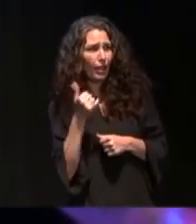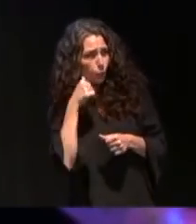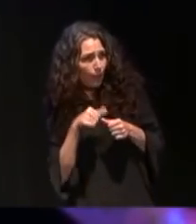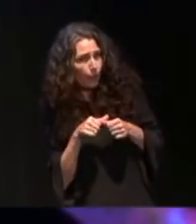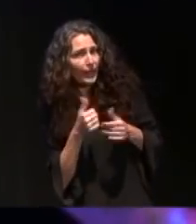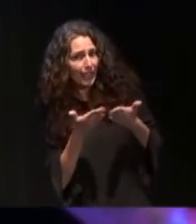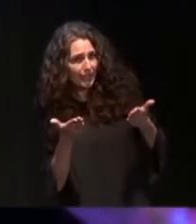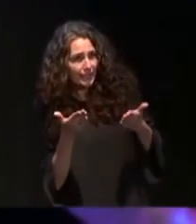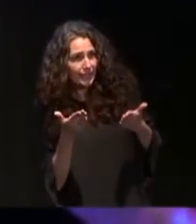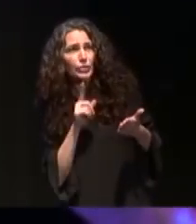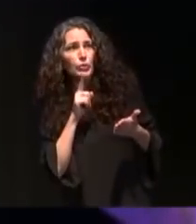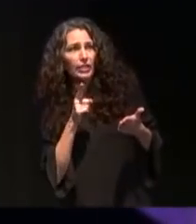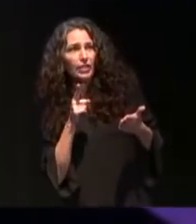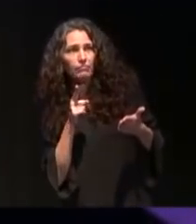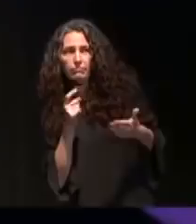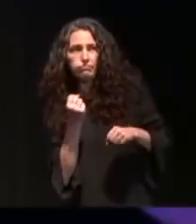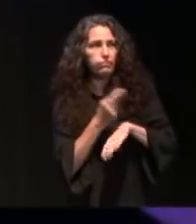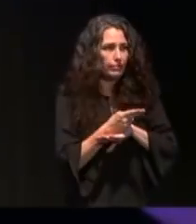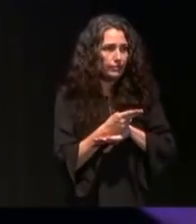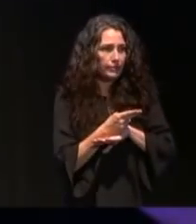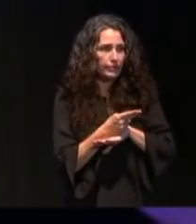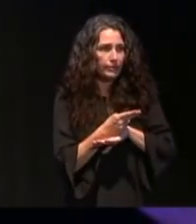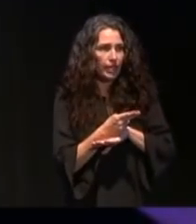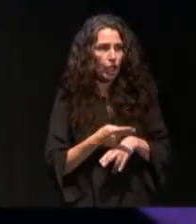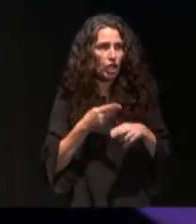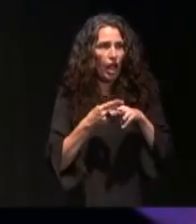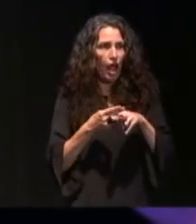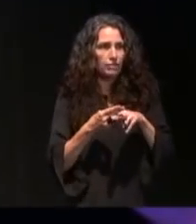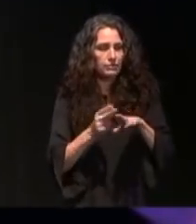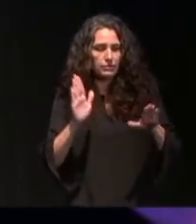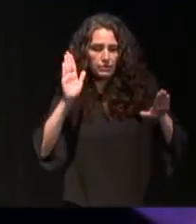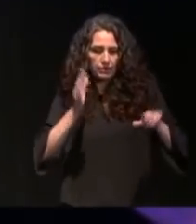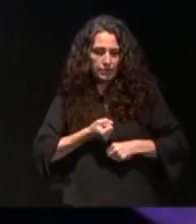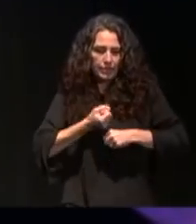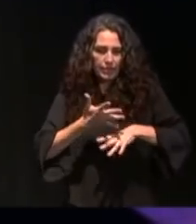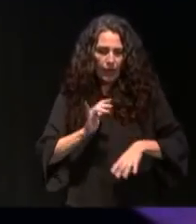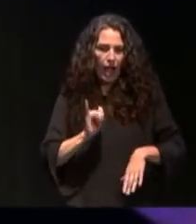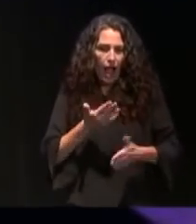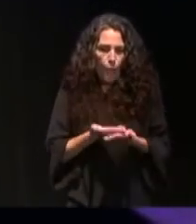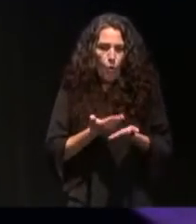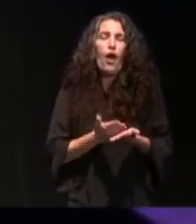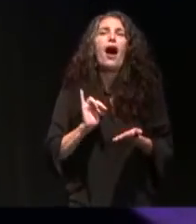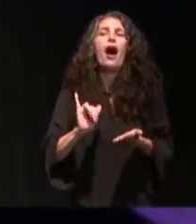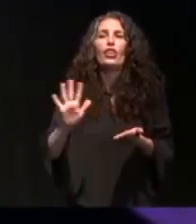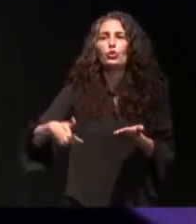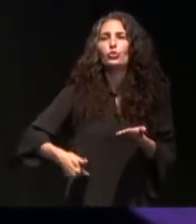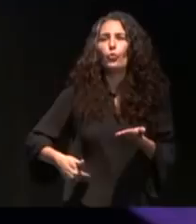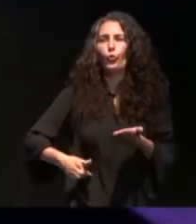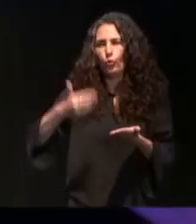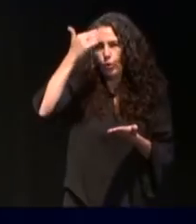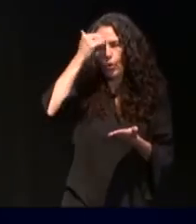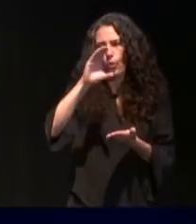the things where you got over? They're called testimonies. After a test of the soul. After a coal has become a